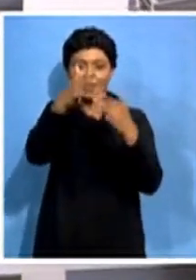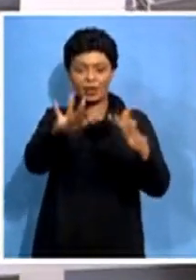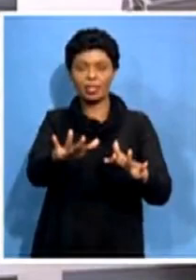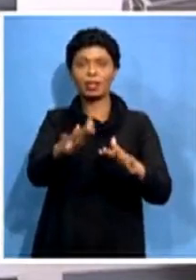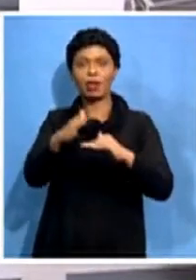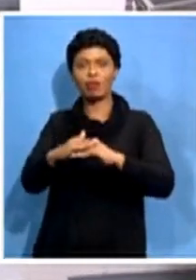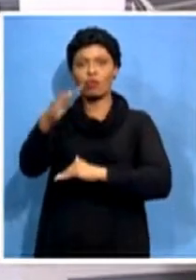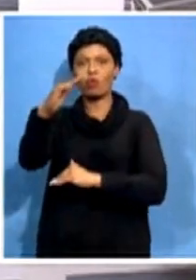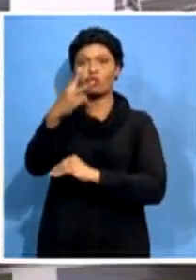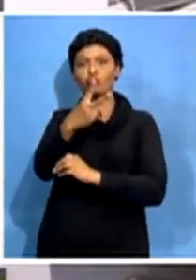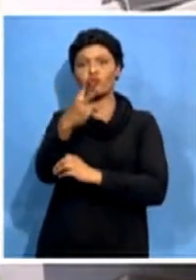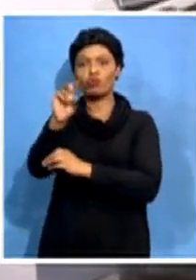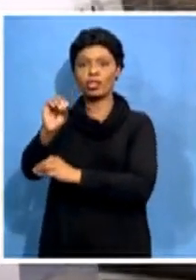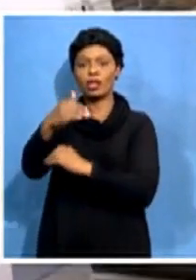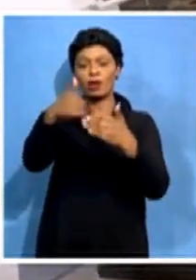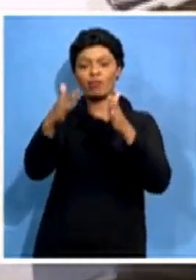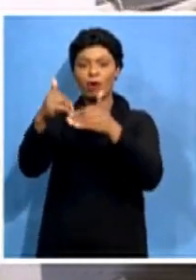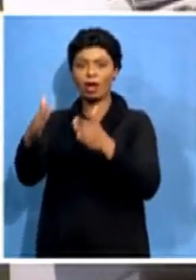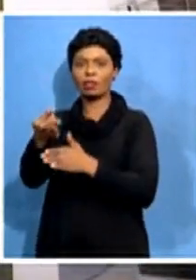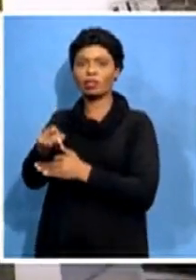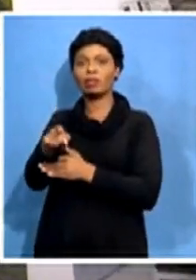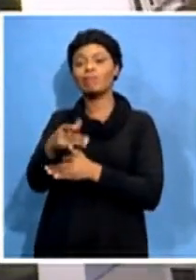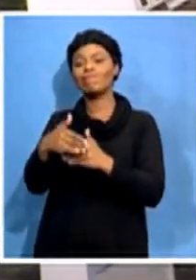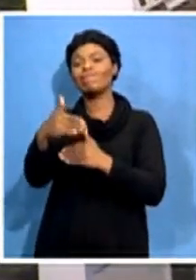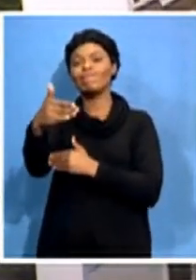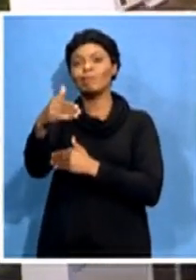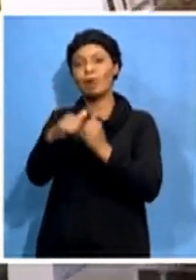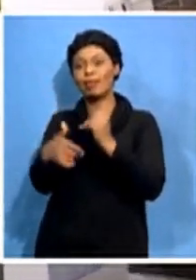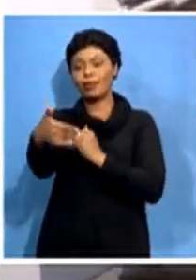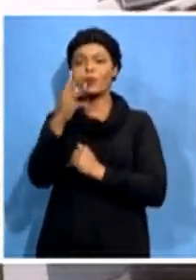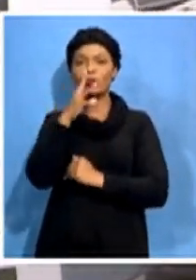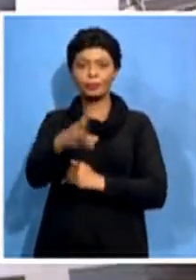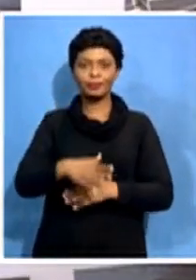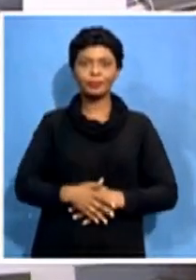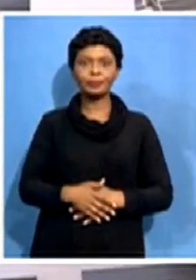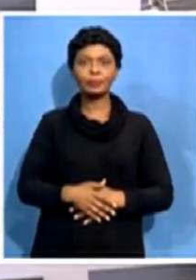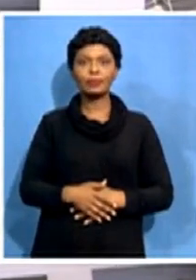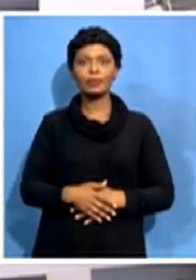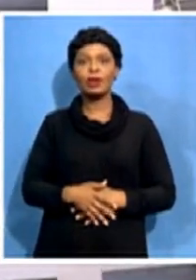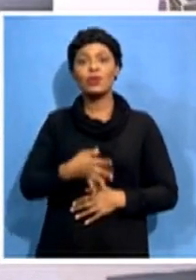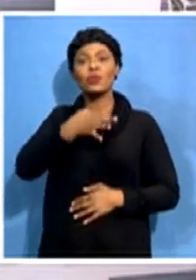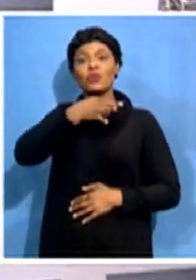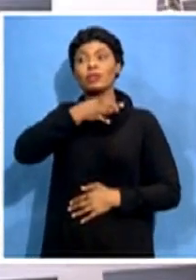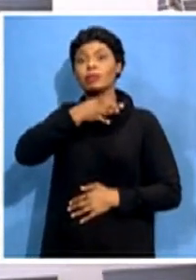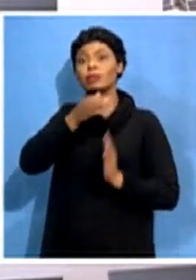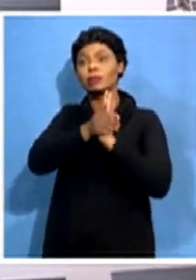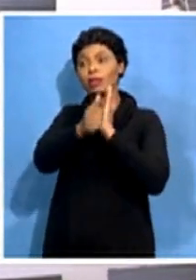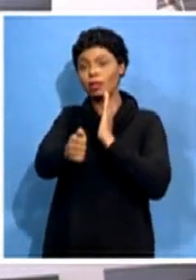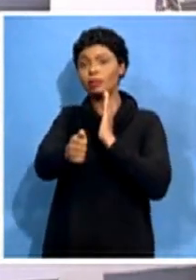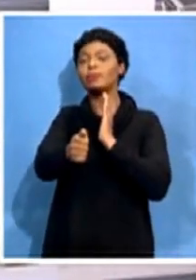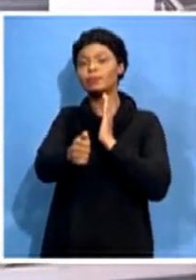months. In terms of key risks, rain, as you can see, is an interesting